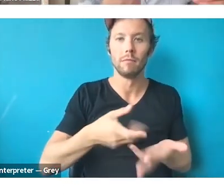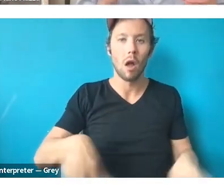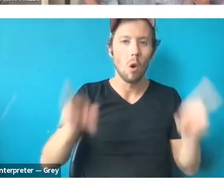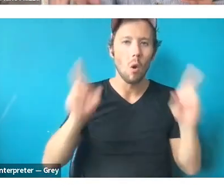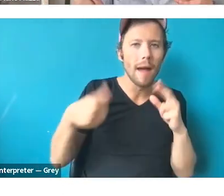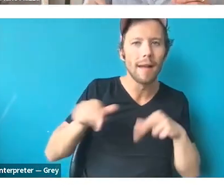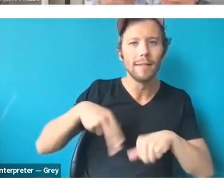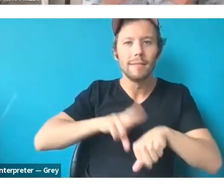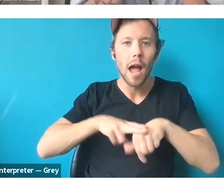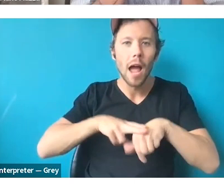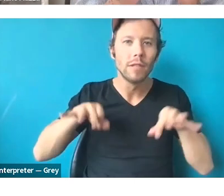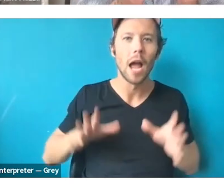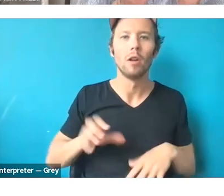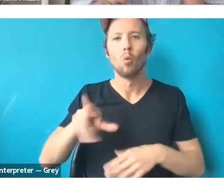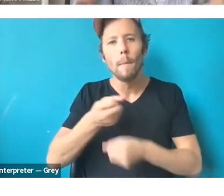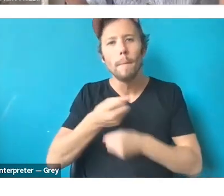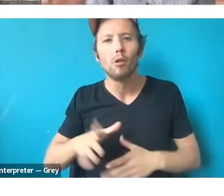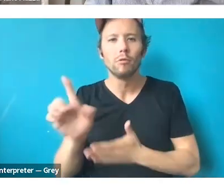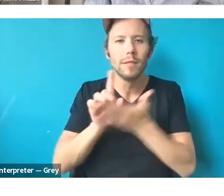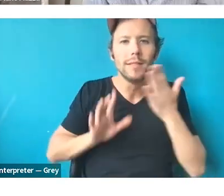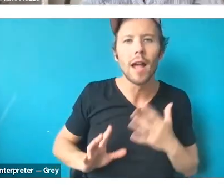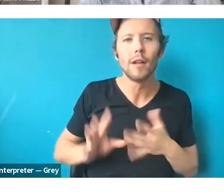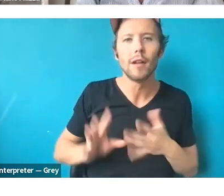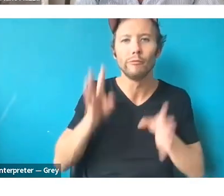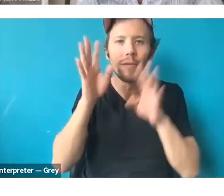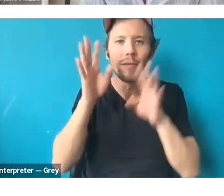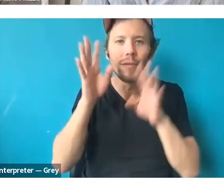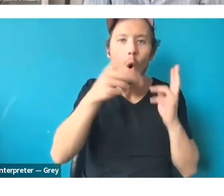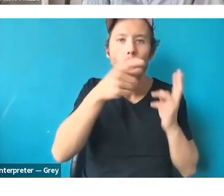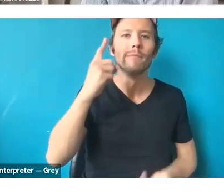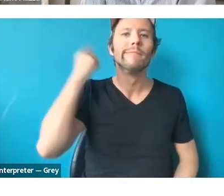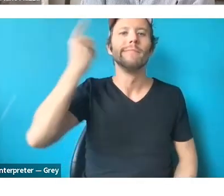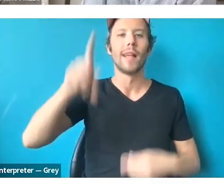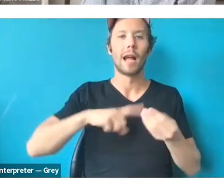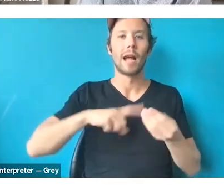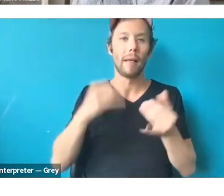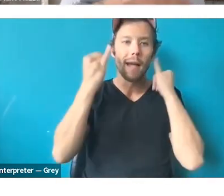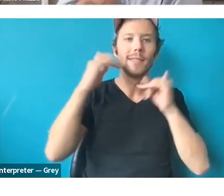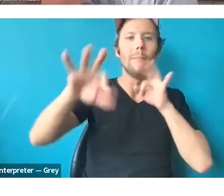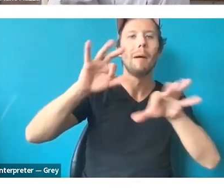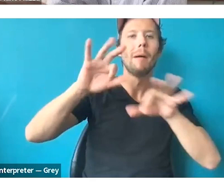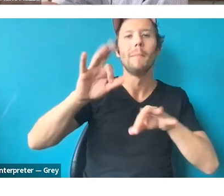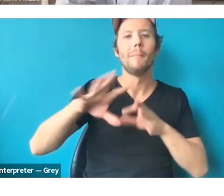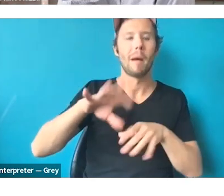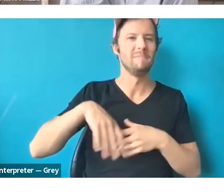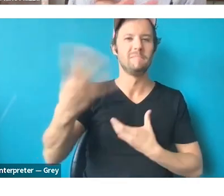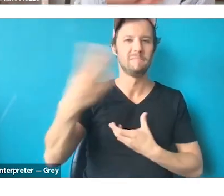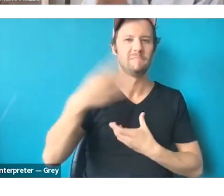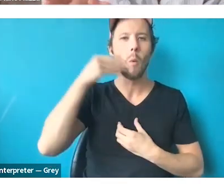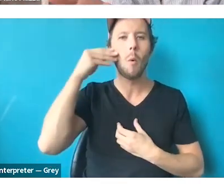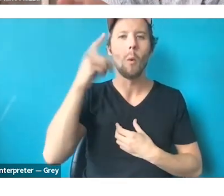or makers or designers kind of take these ideas and go do them in their community. These are just some examples. The photograph on the